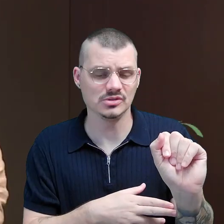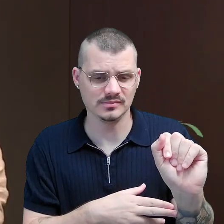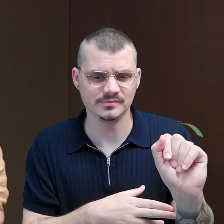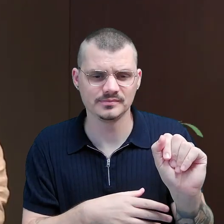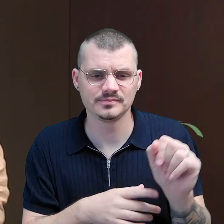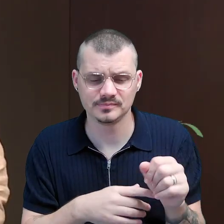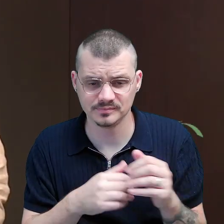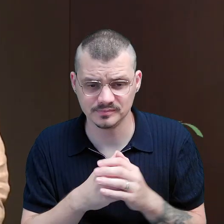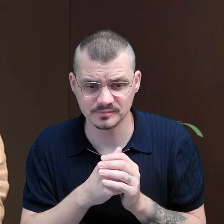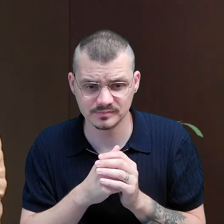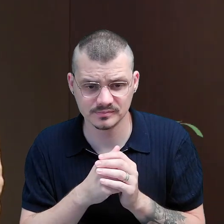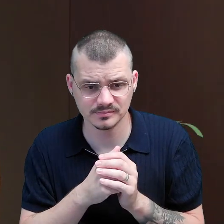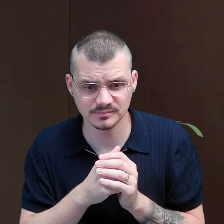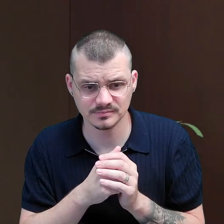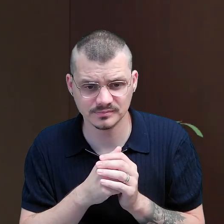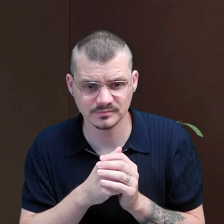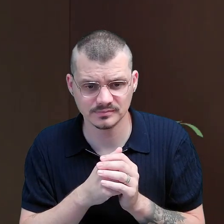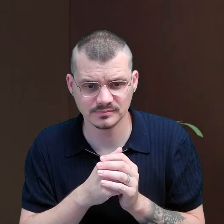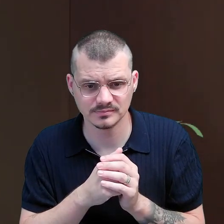right?